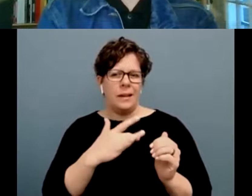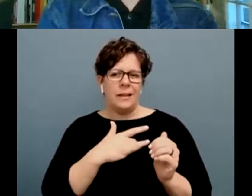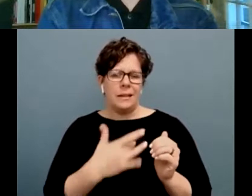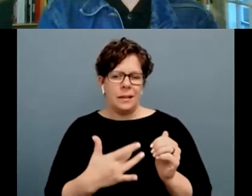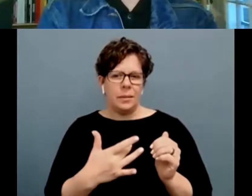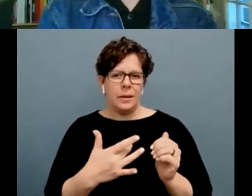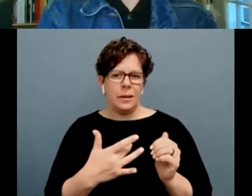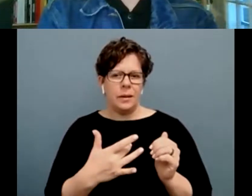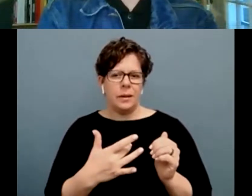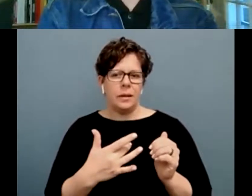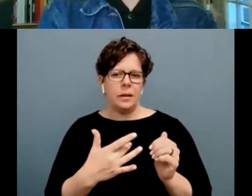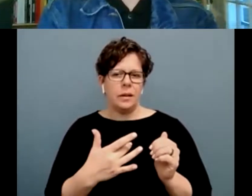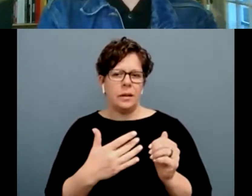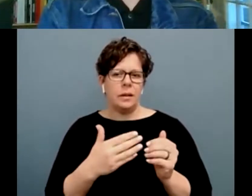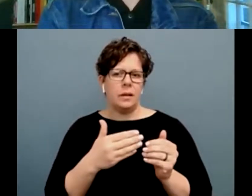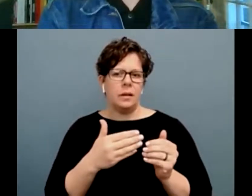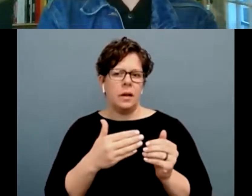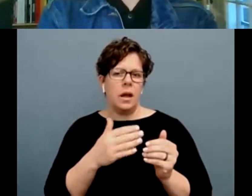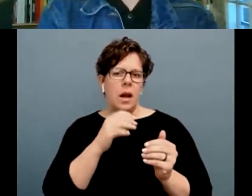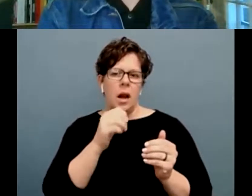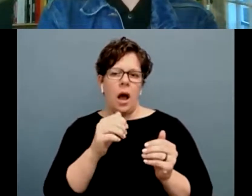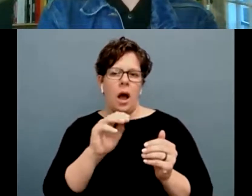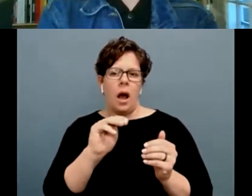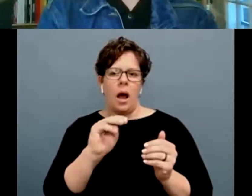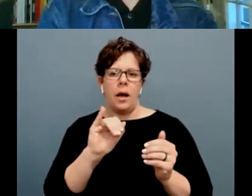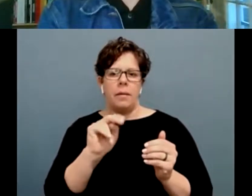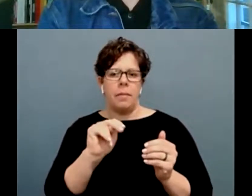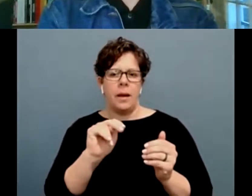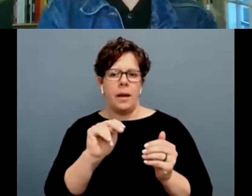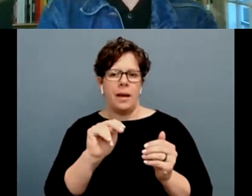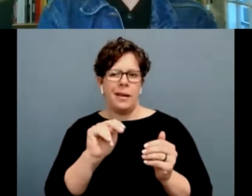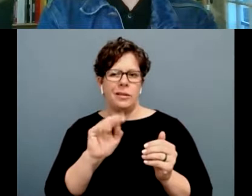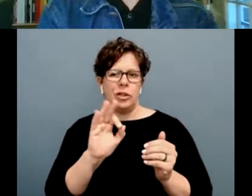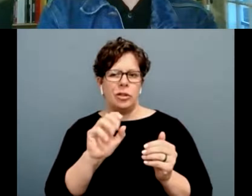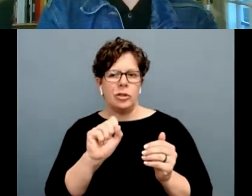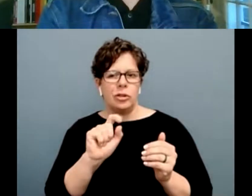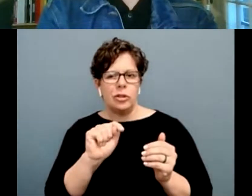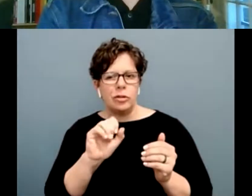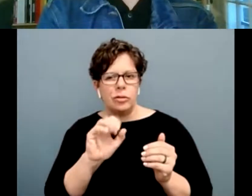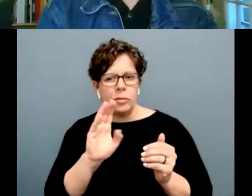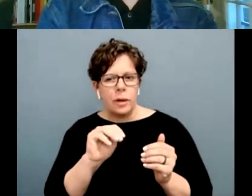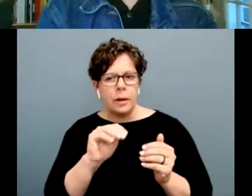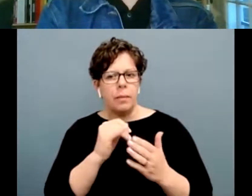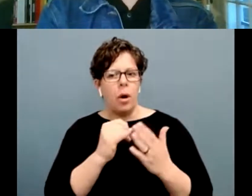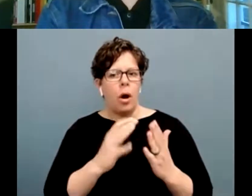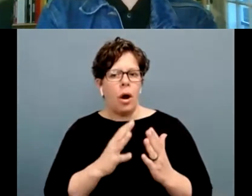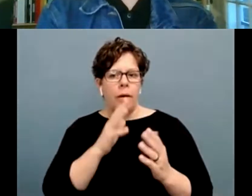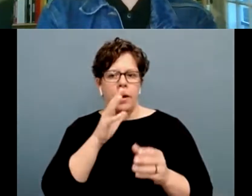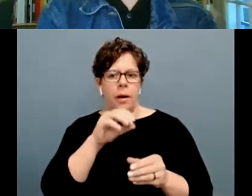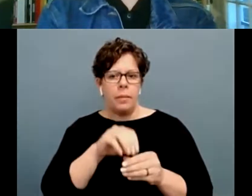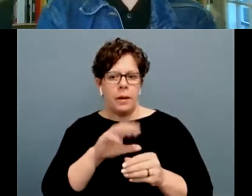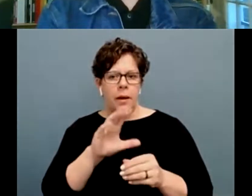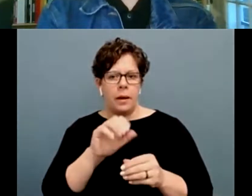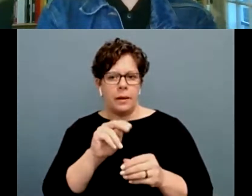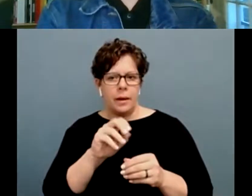be outside of the mainframe, as we say, of artists who have traditionally not been in the canon, although Castle